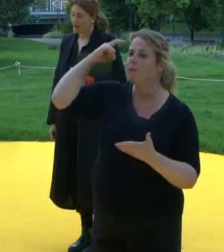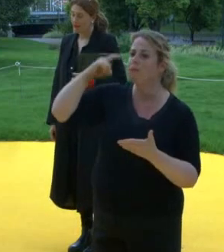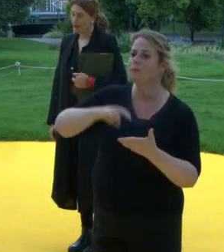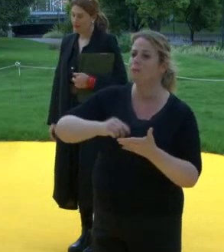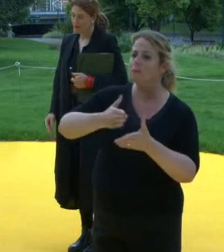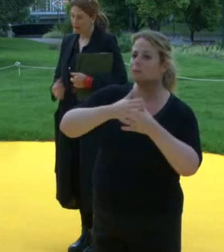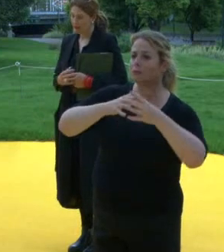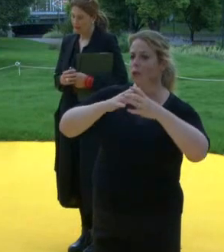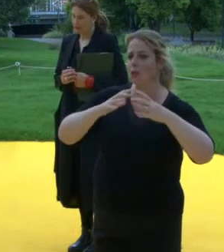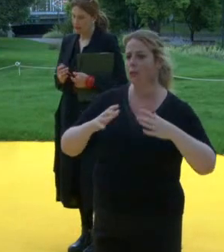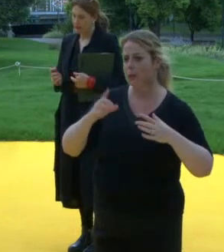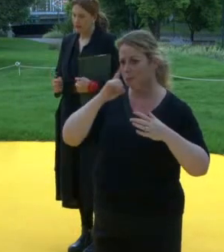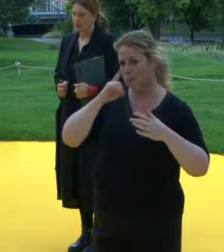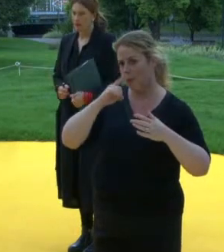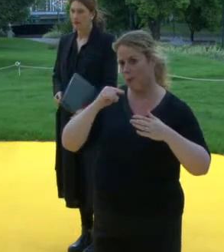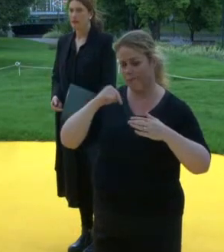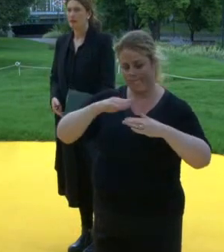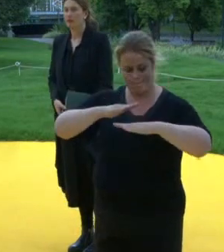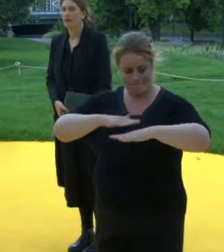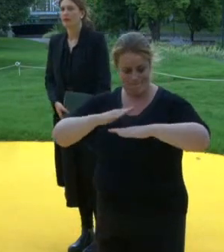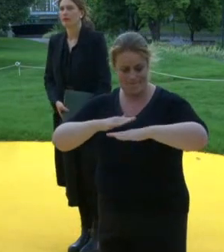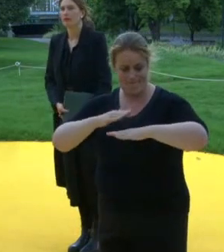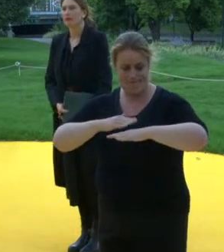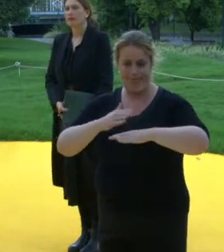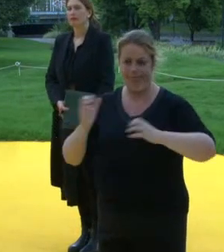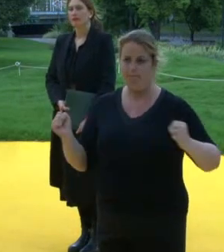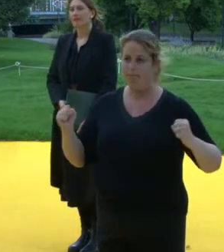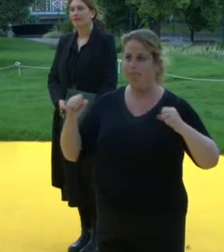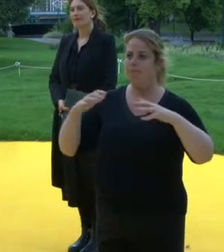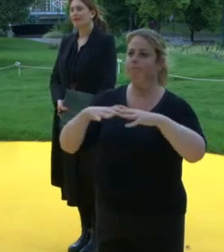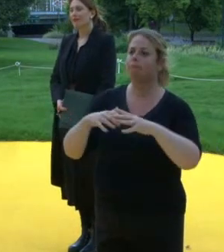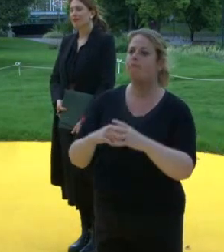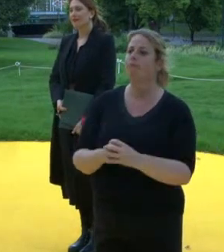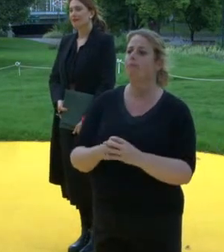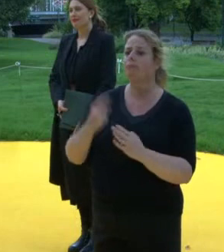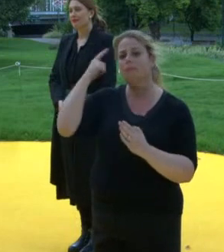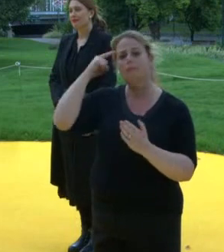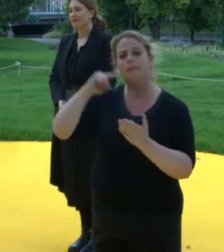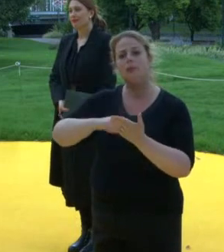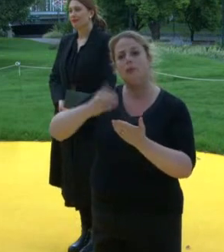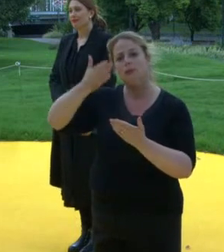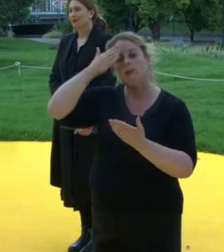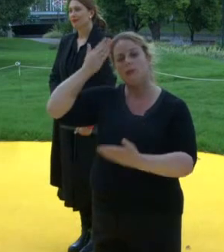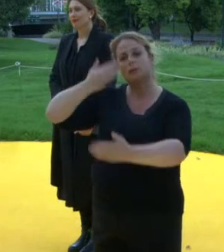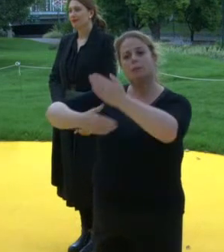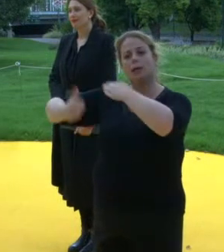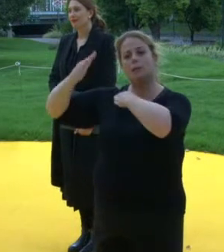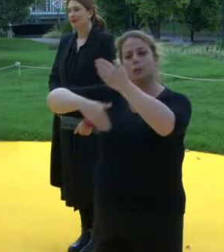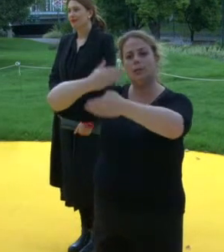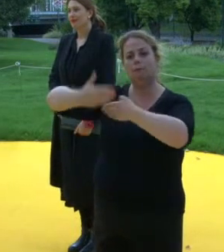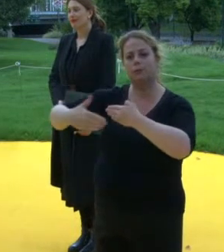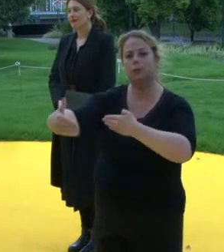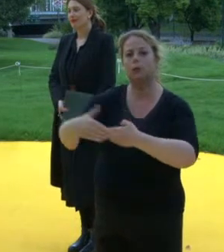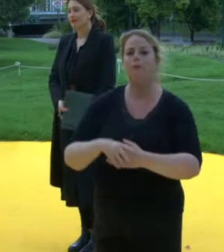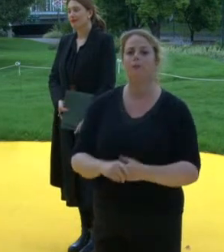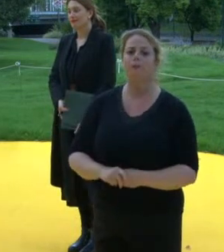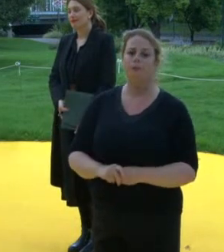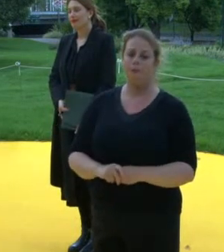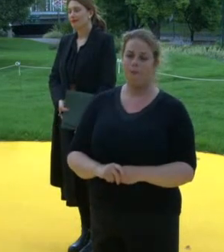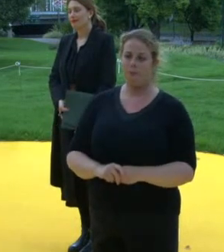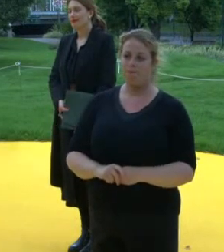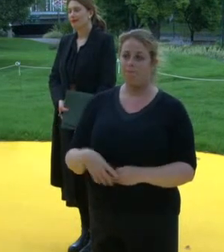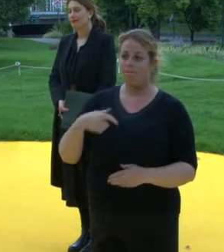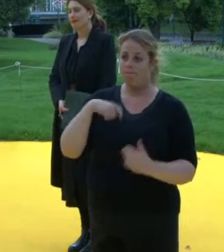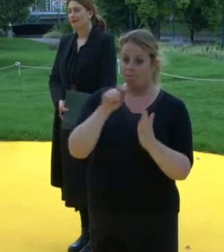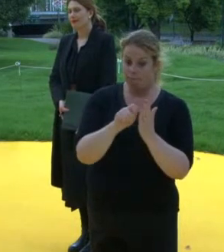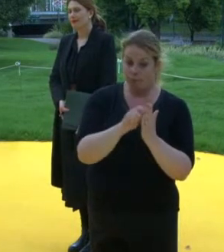the First Nations people on whose lands we stand on, and acknowledge their elders past, present and future. I actually